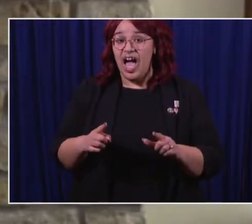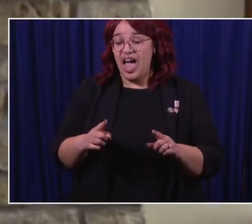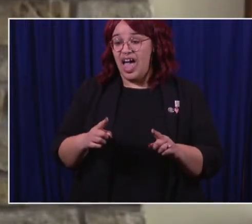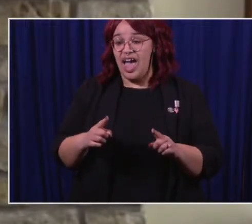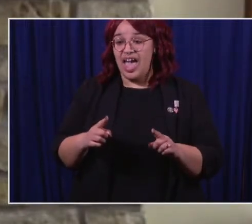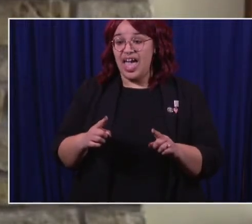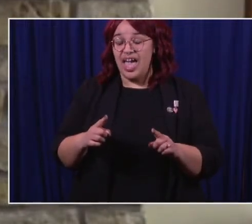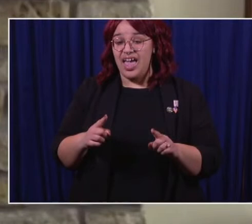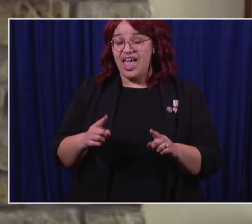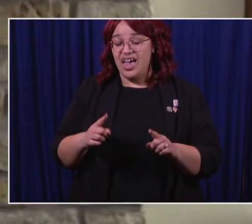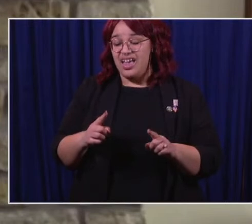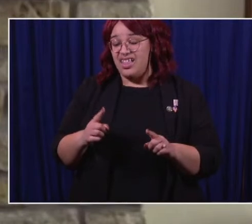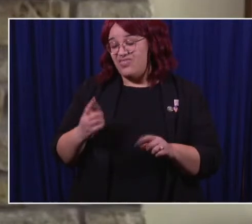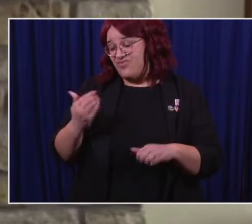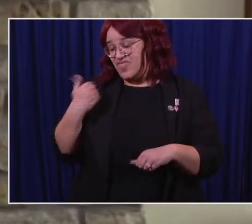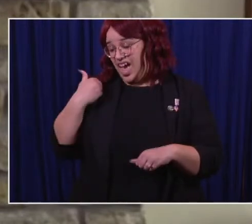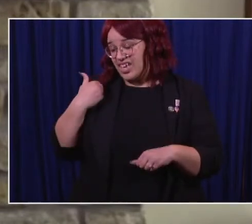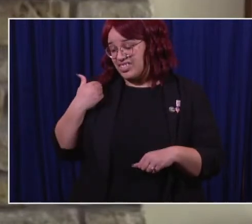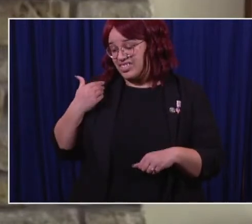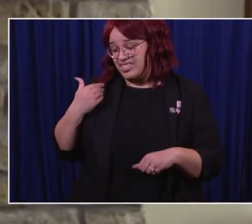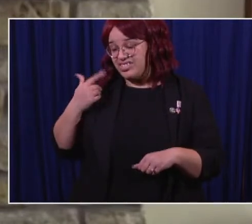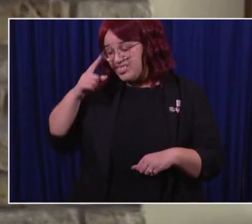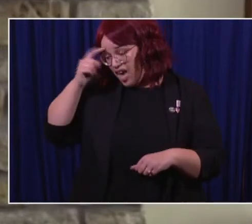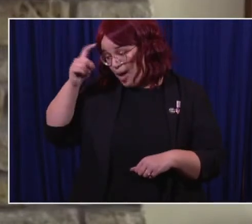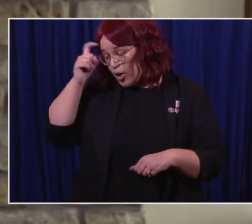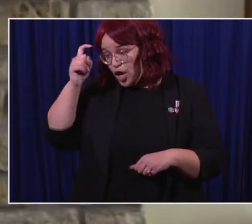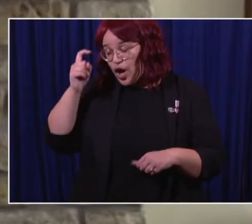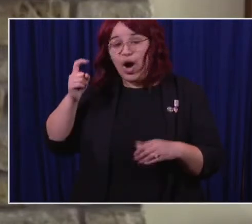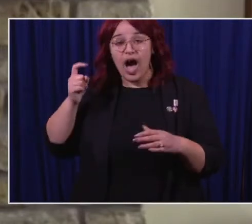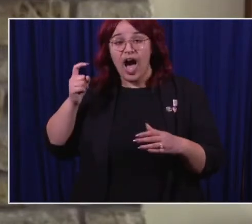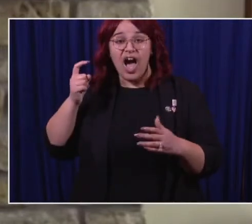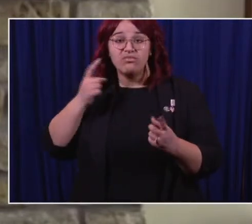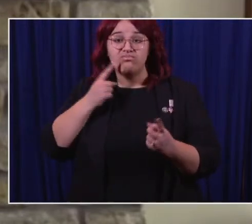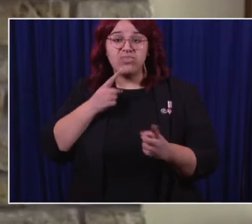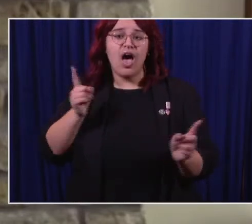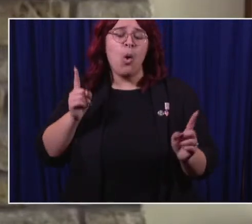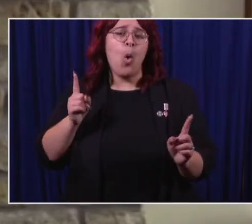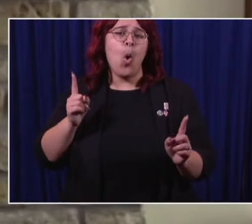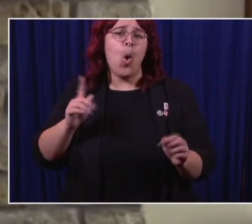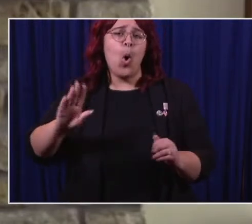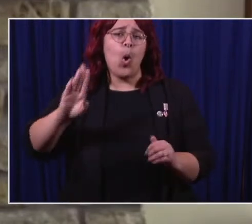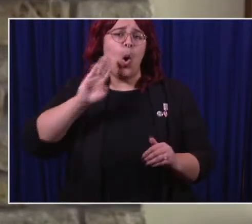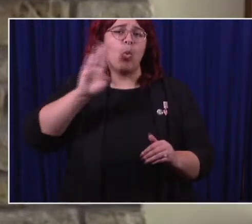summer, and that everyone K through 12 would wear a mask. I